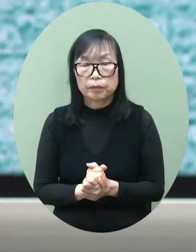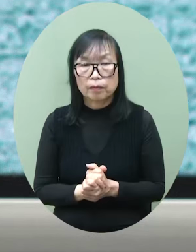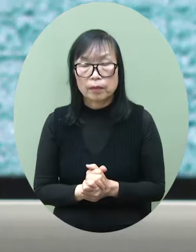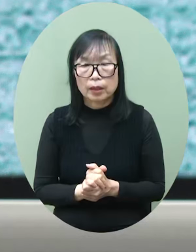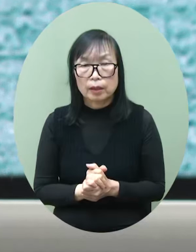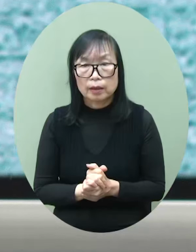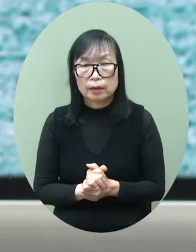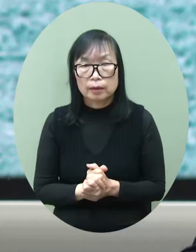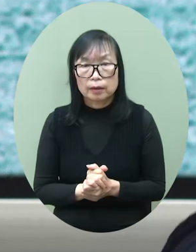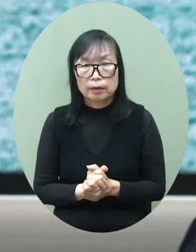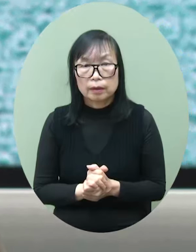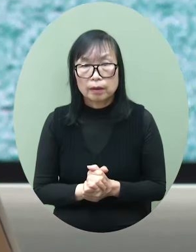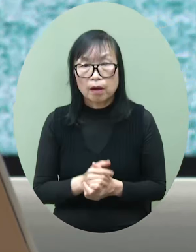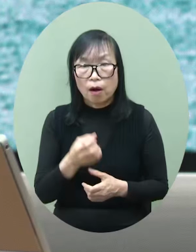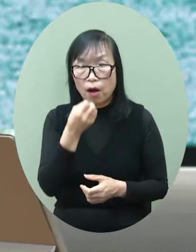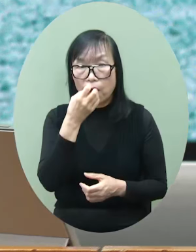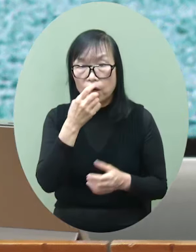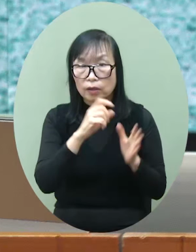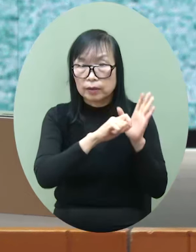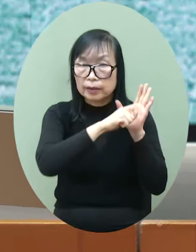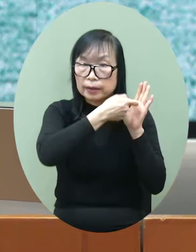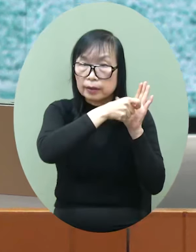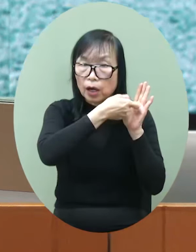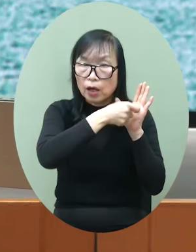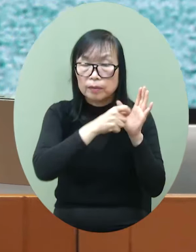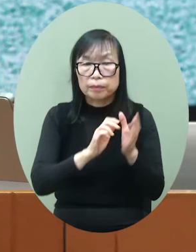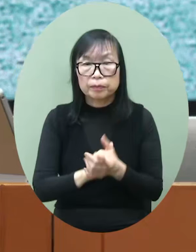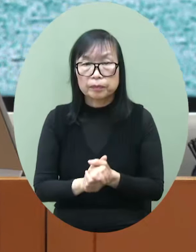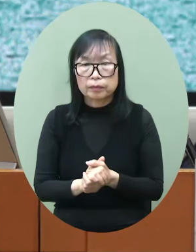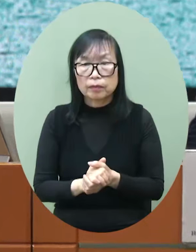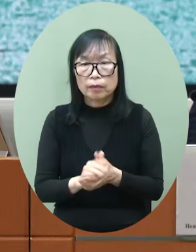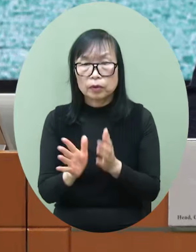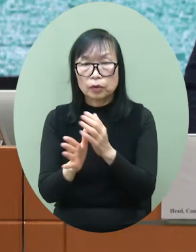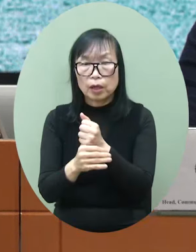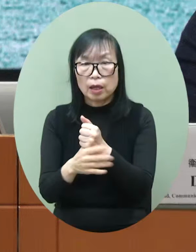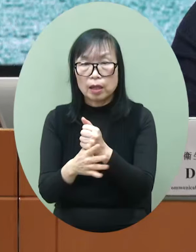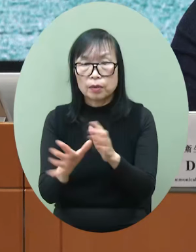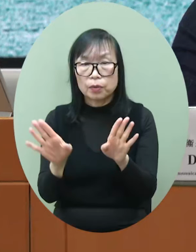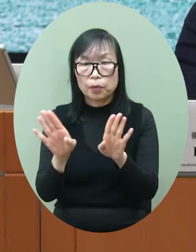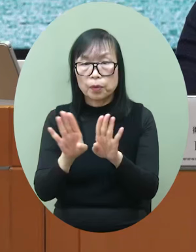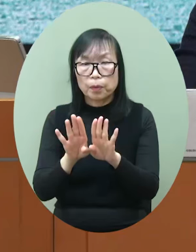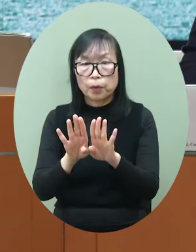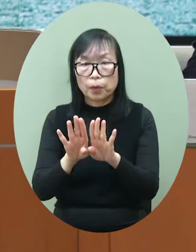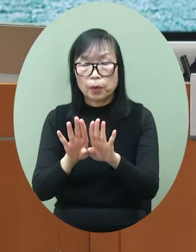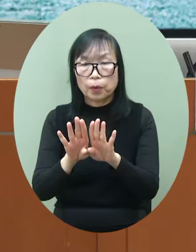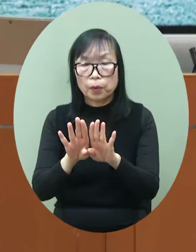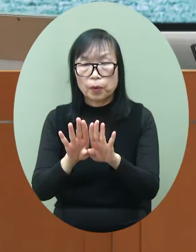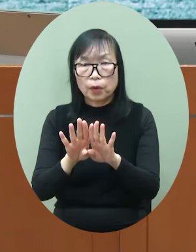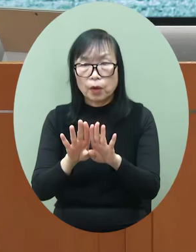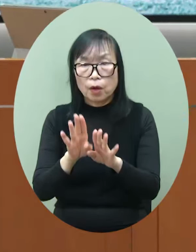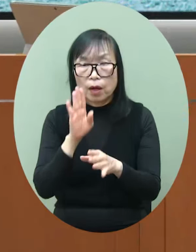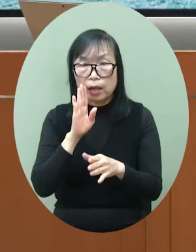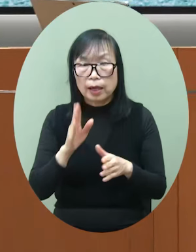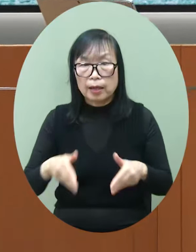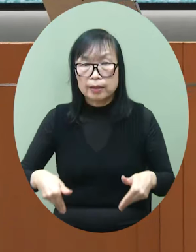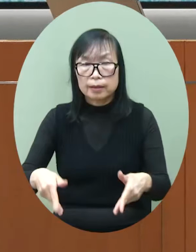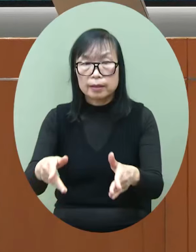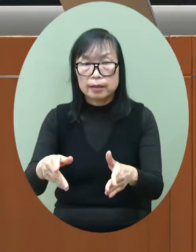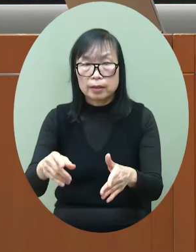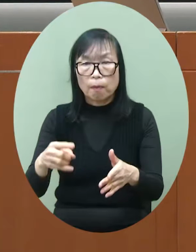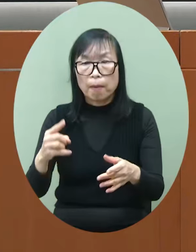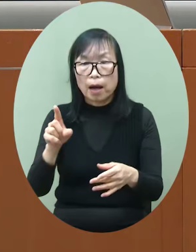Hi I'm RTHK so about the Leiyue Moon Food Market and the Fortress Store how many staff will have to be tested or